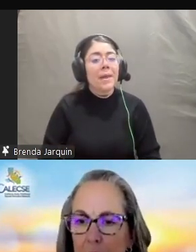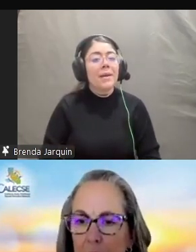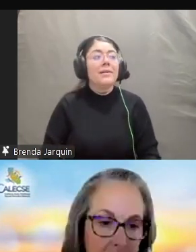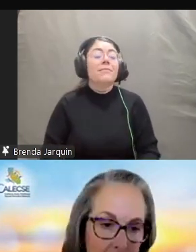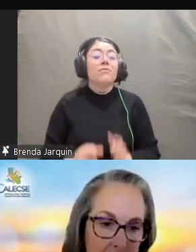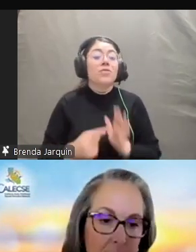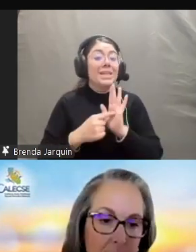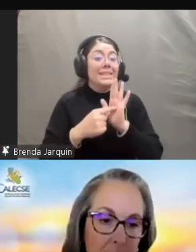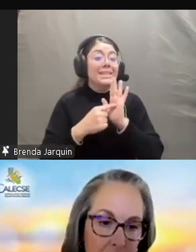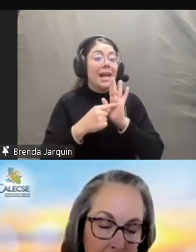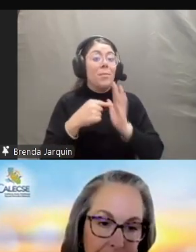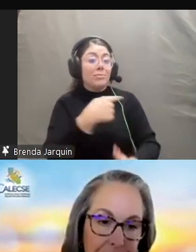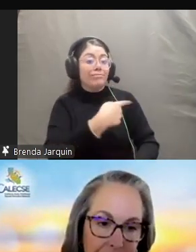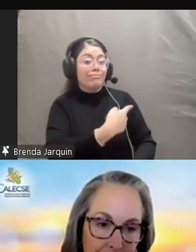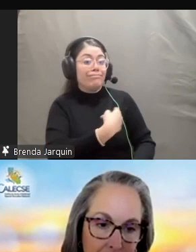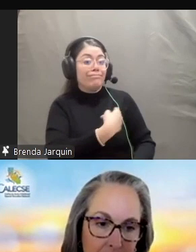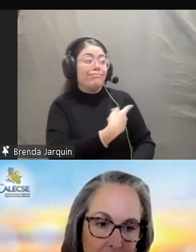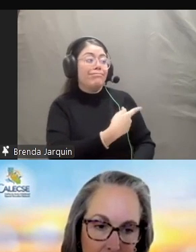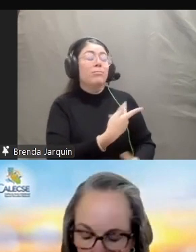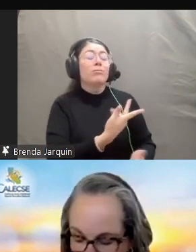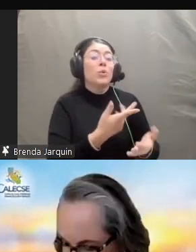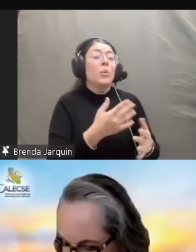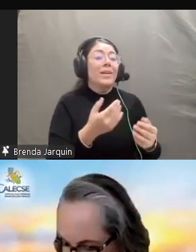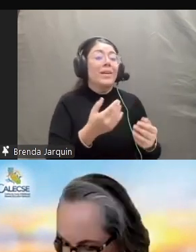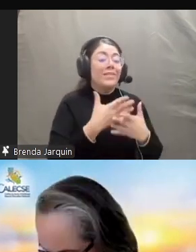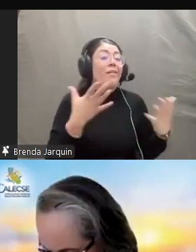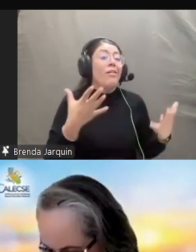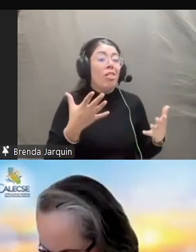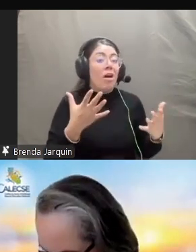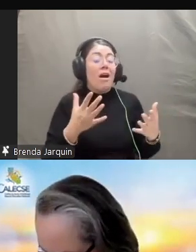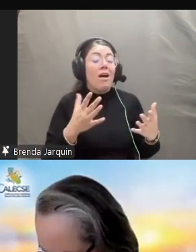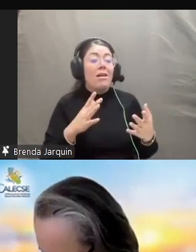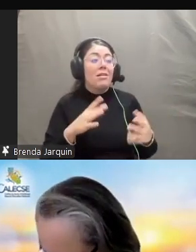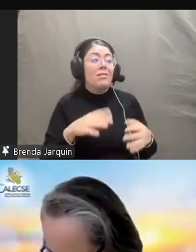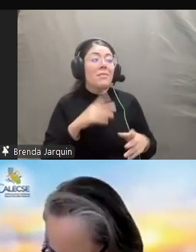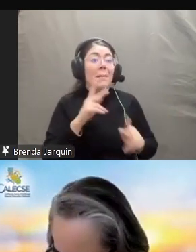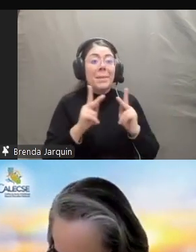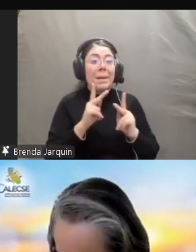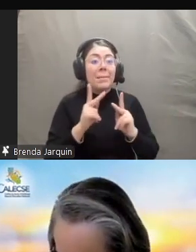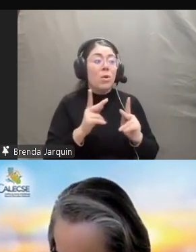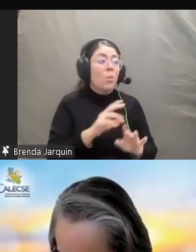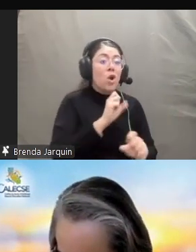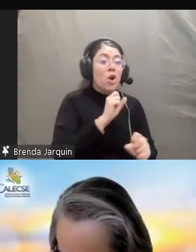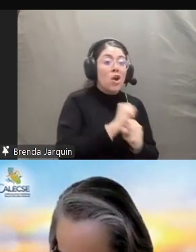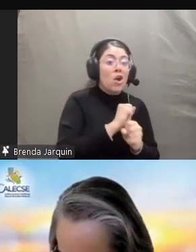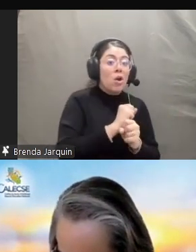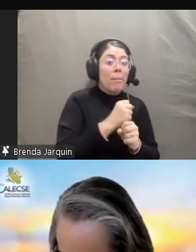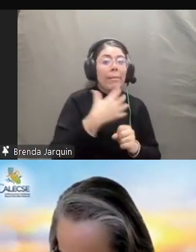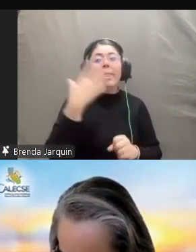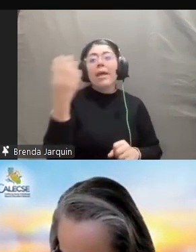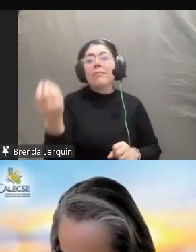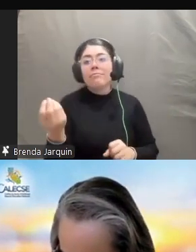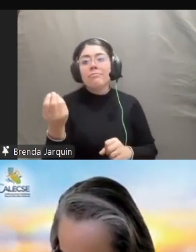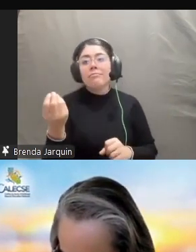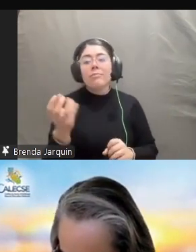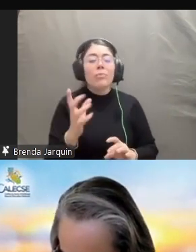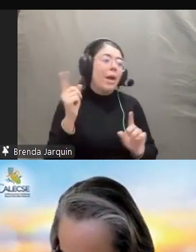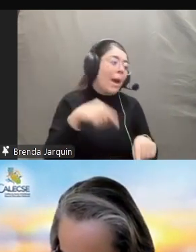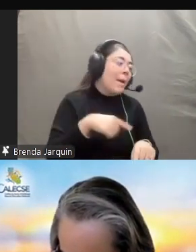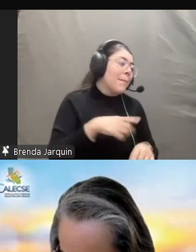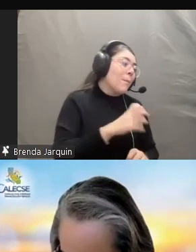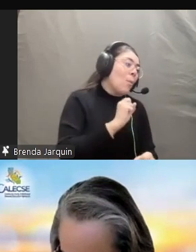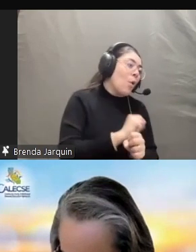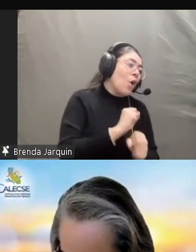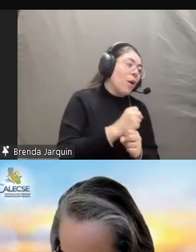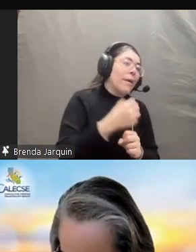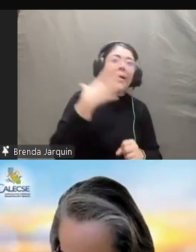environments. Forever, we had like the same 10 people as service providers and at regional